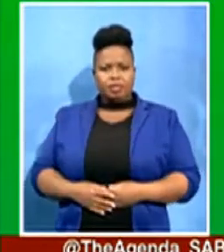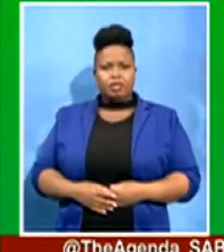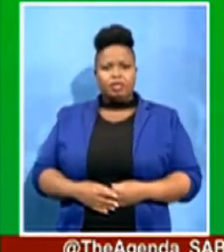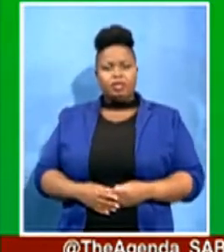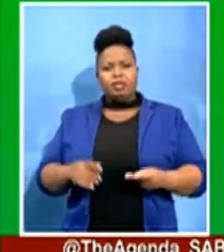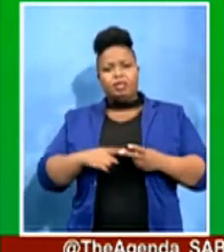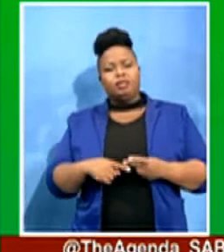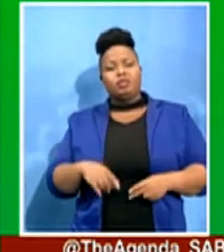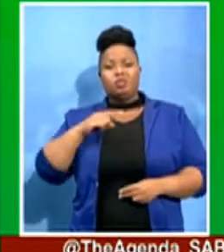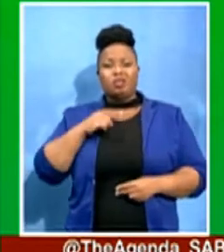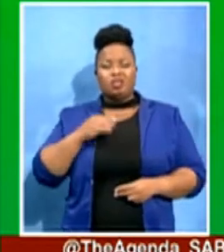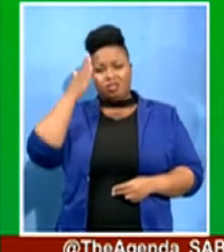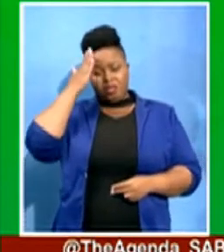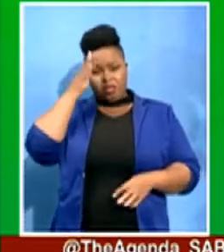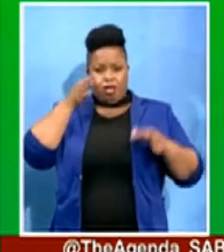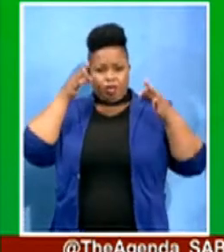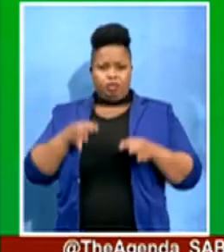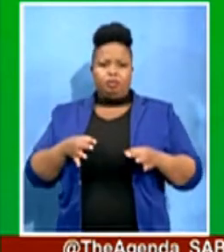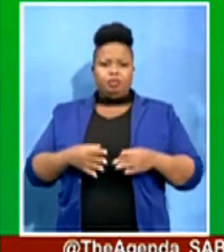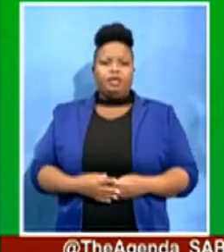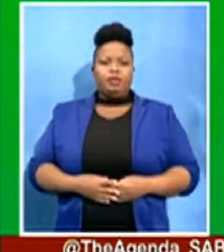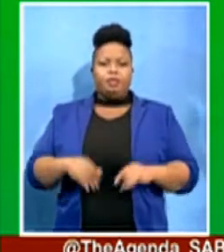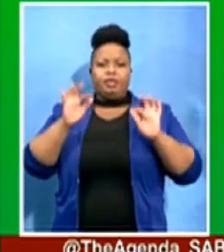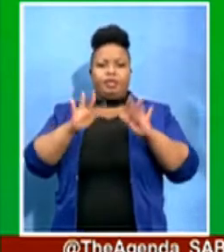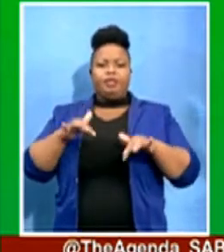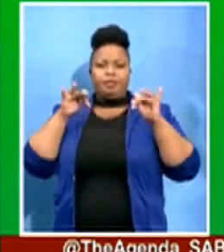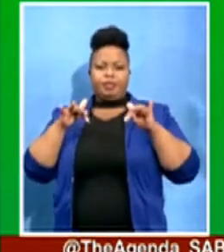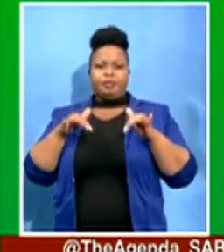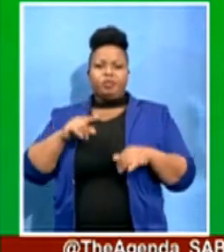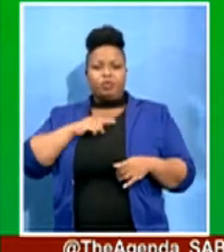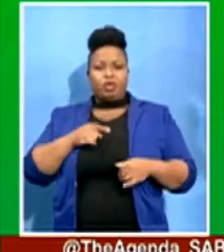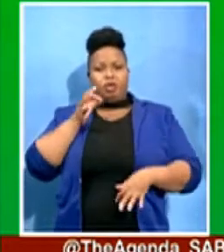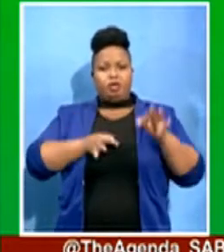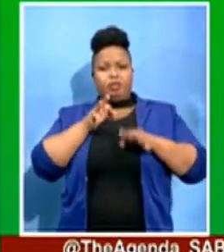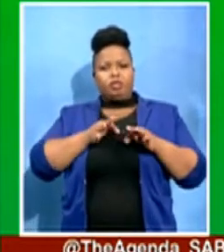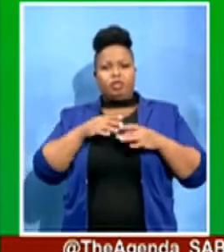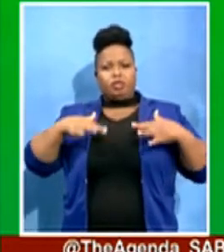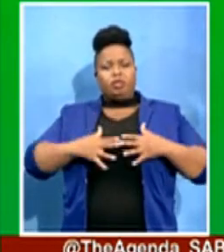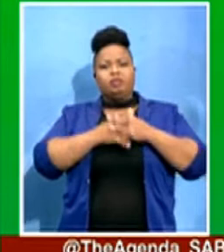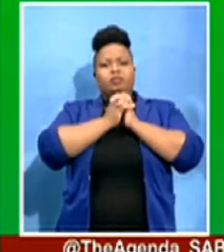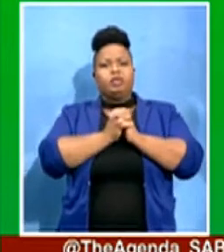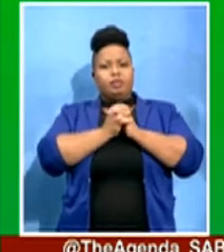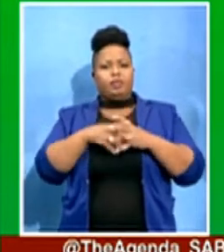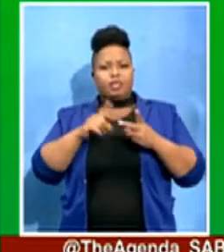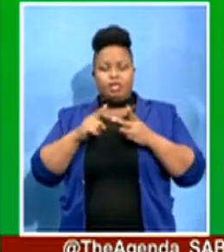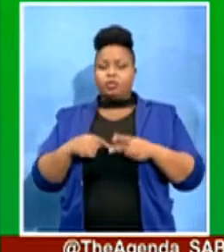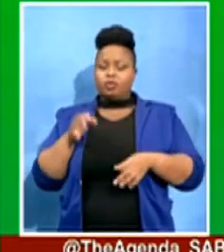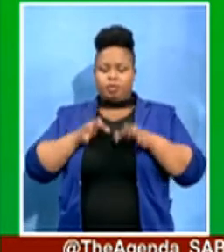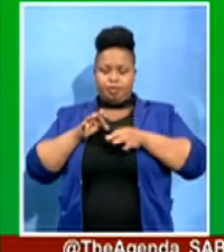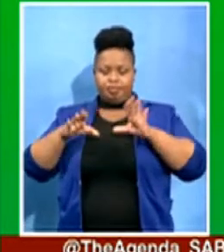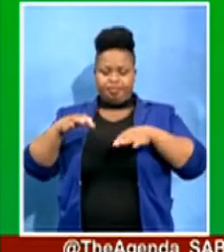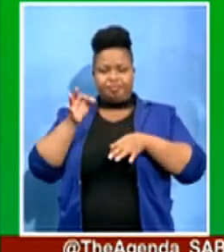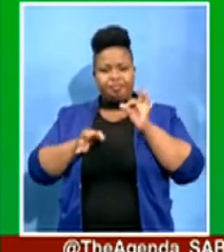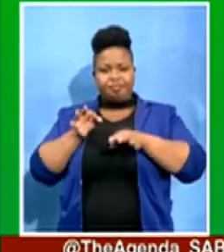made in Parliament in the interest of political unity within a political party, as opposed to the interest of our